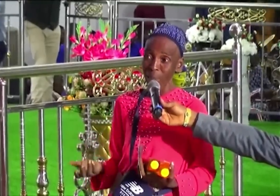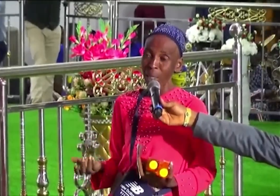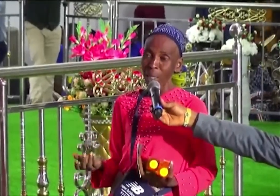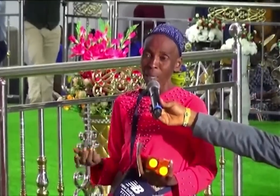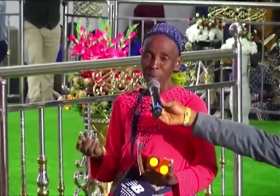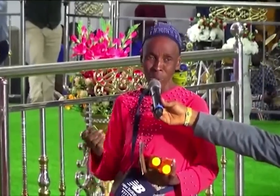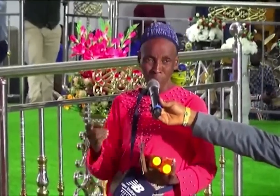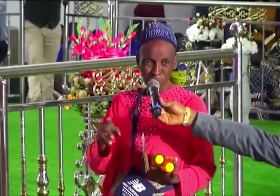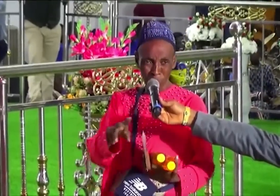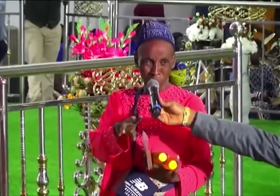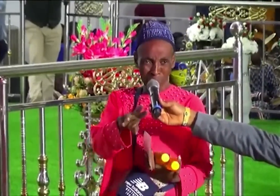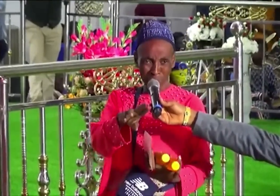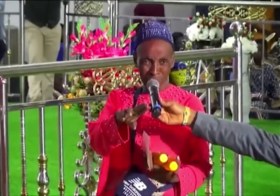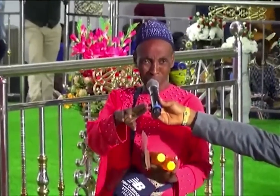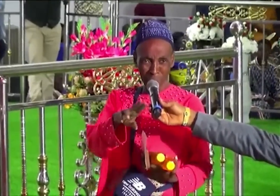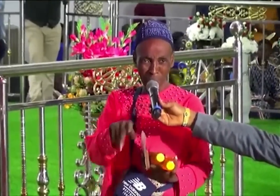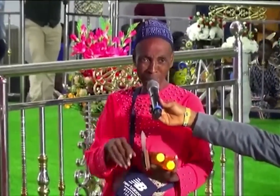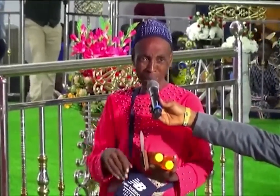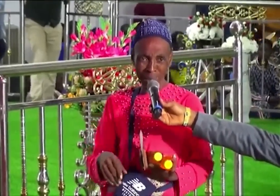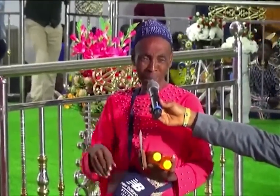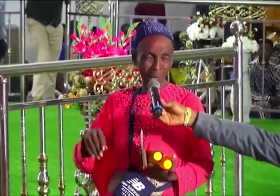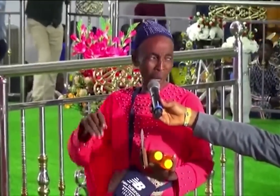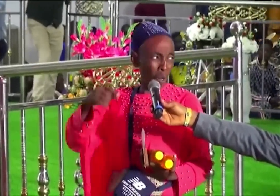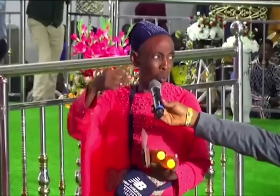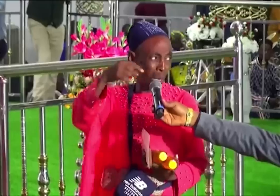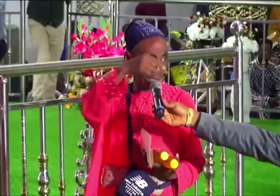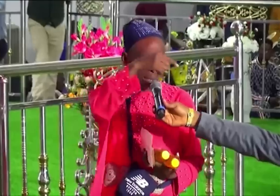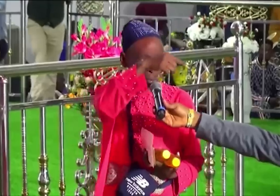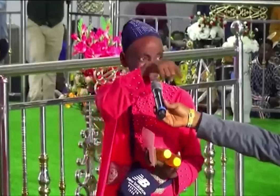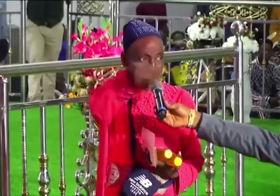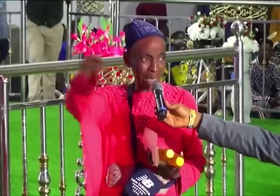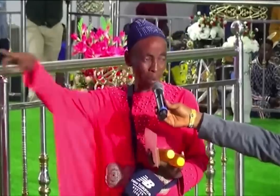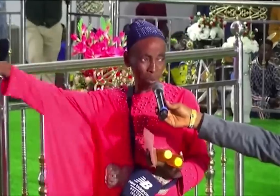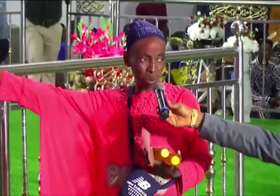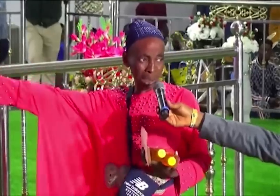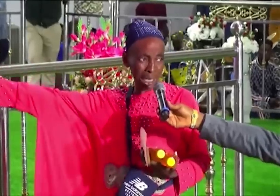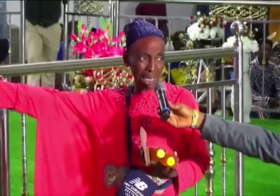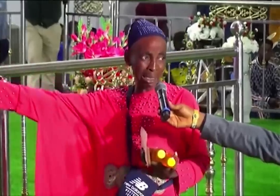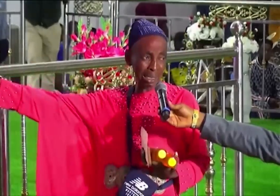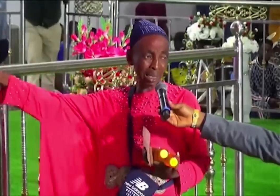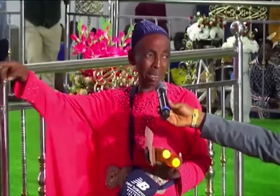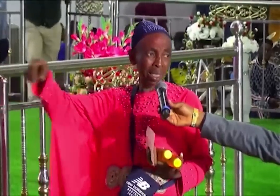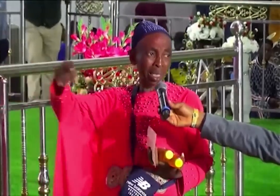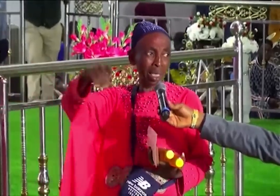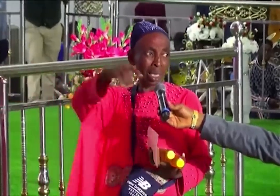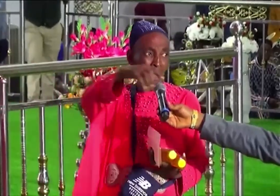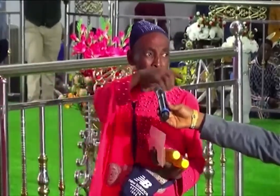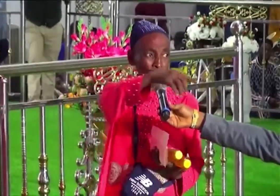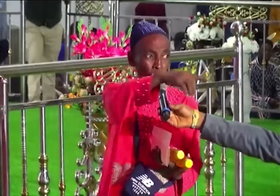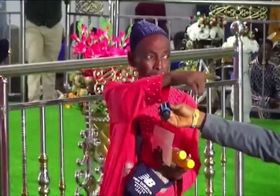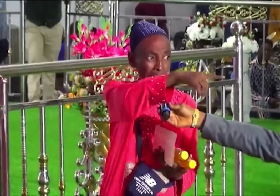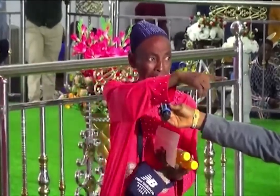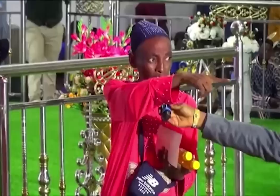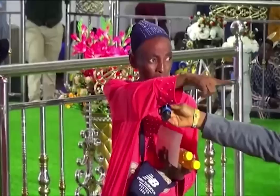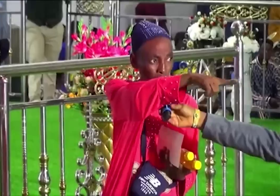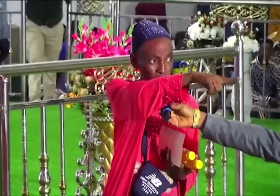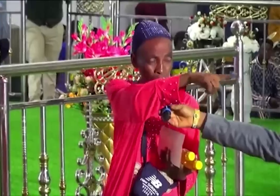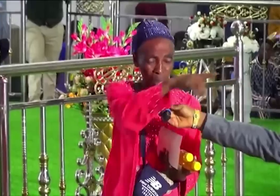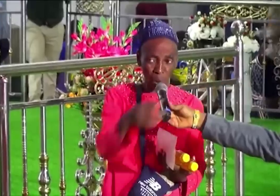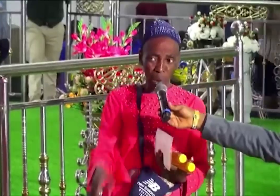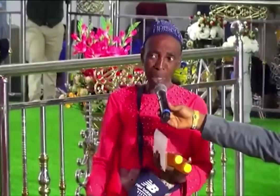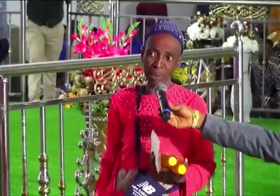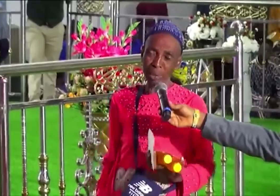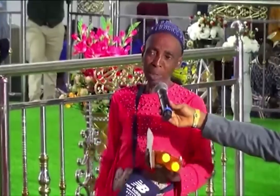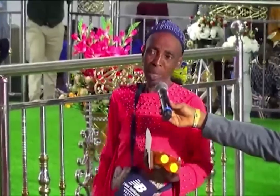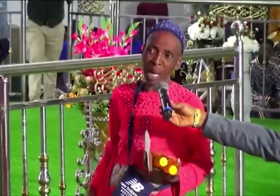weak. Some people must have seen me in March when Baba came up to the stage. He now called me out from